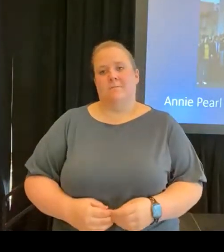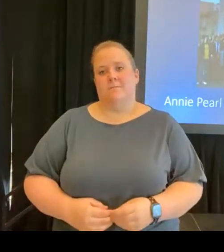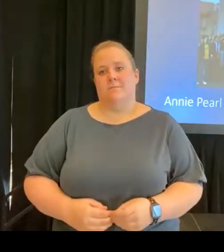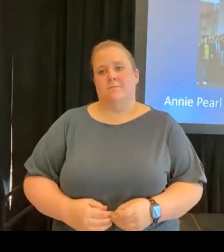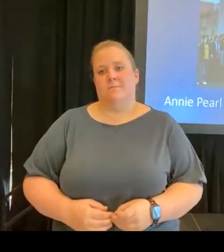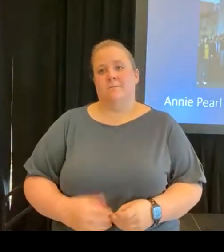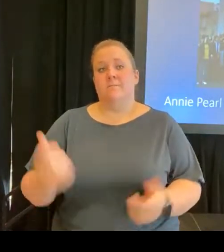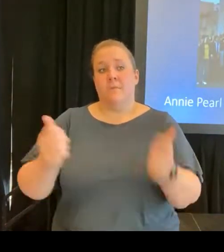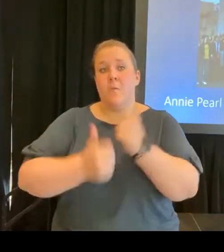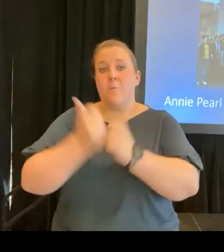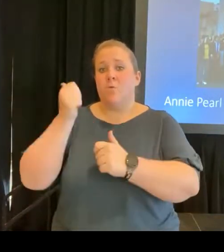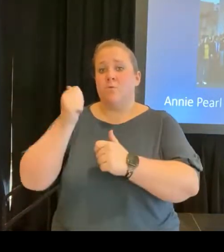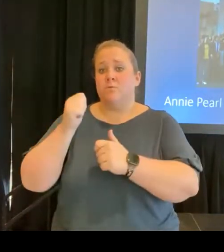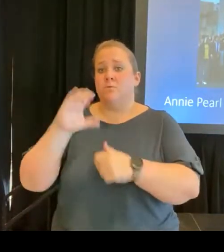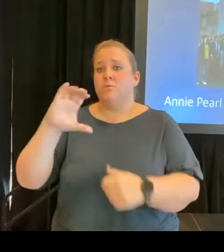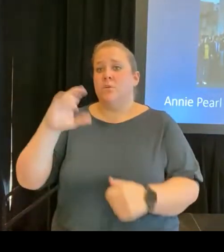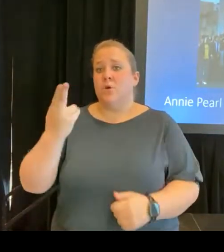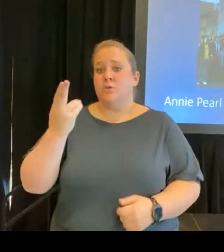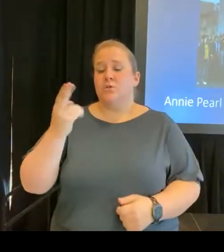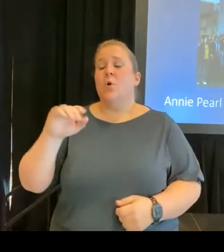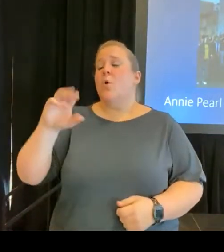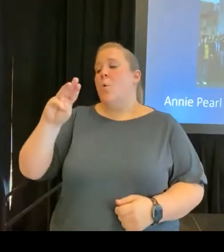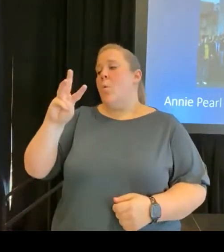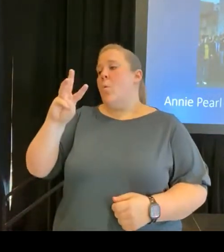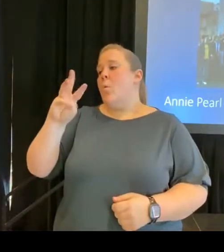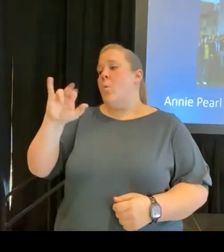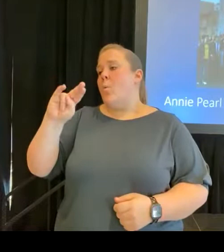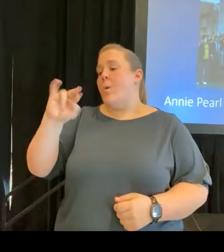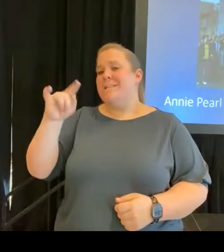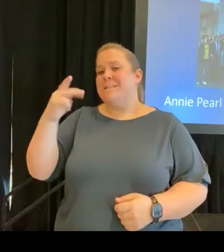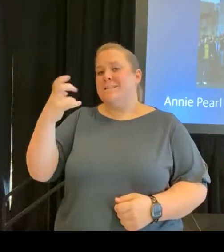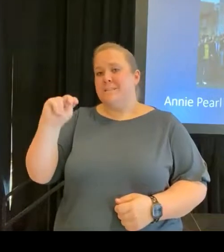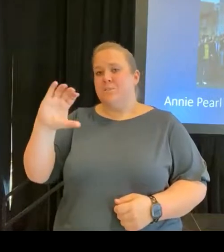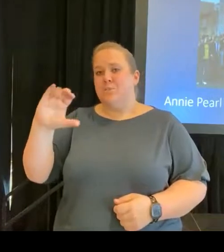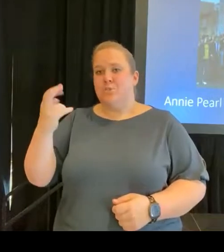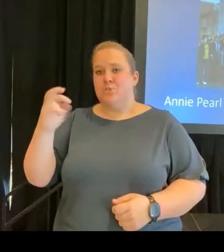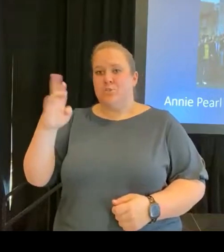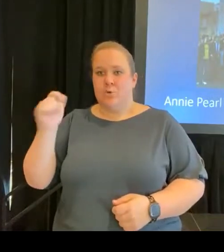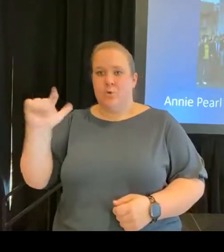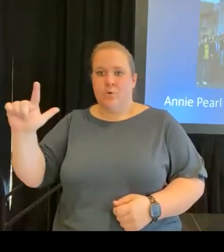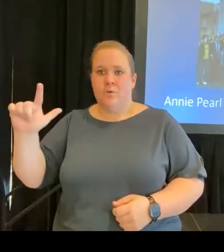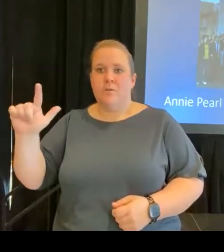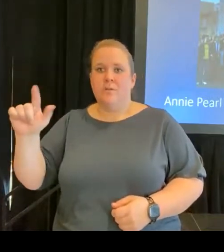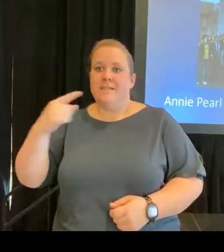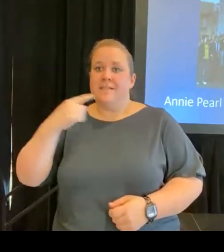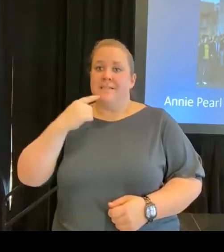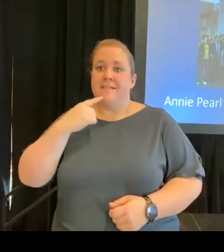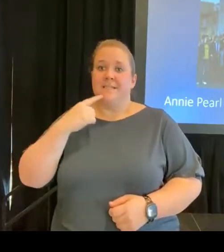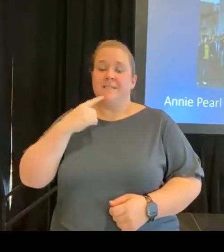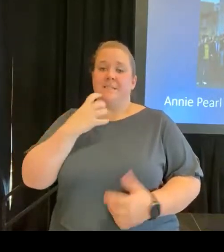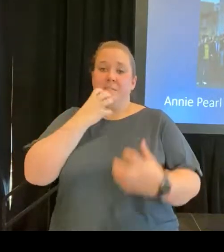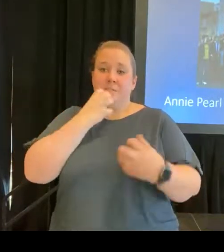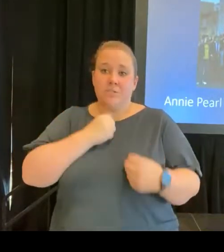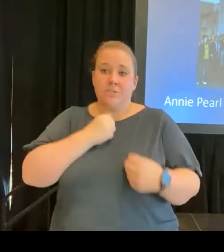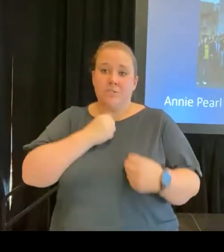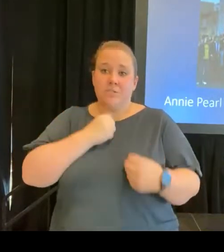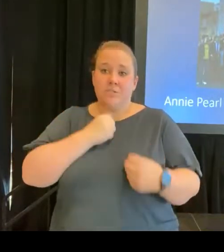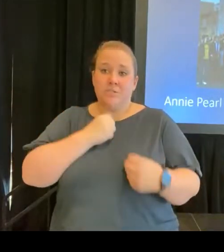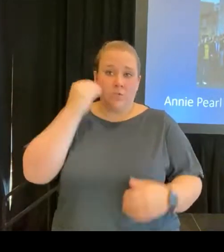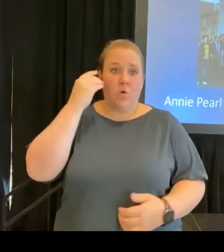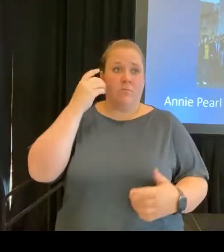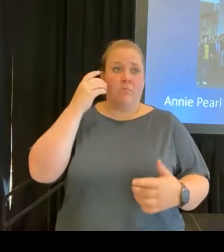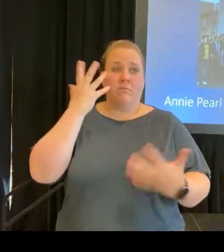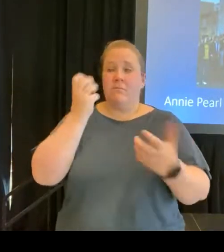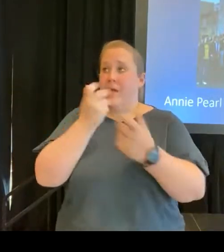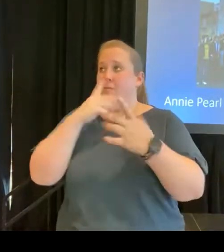And like Winston Churchill said, I quote, charity starts at home and spread abroad.